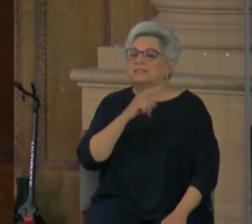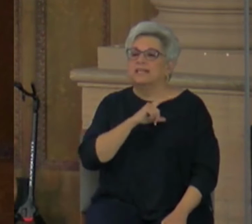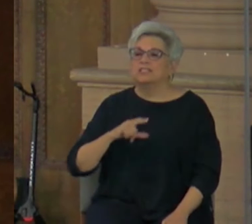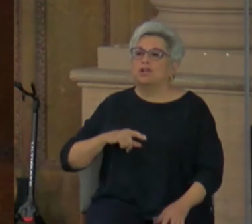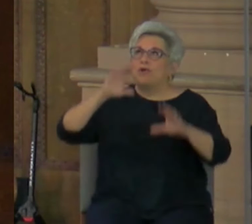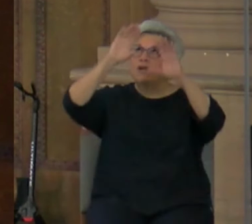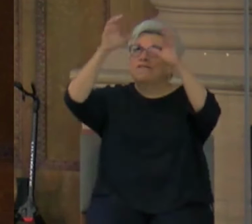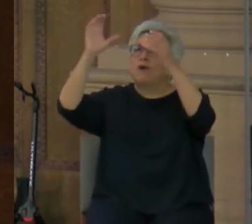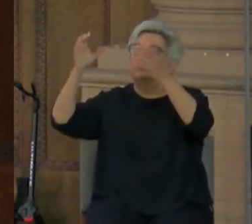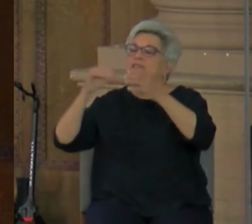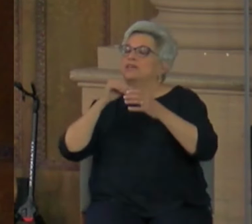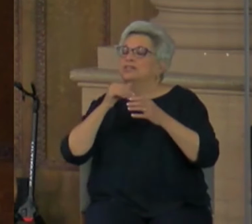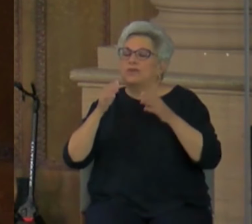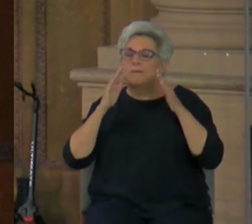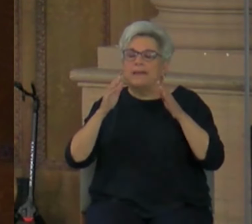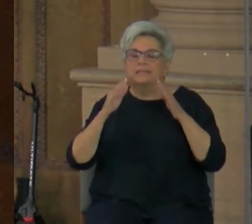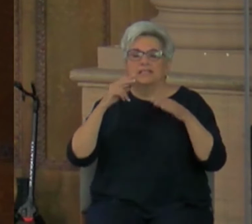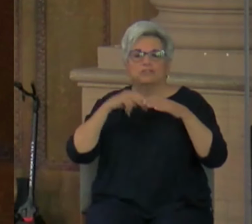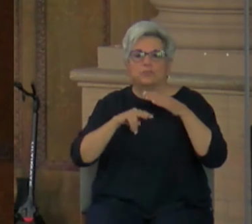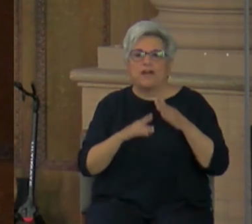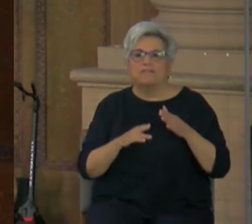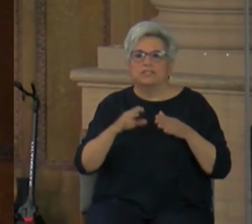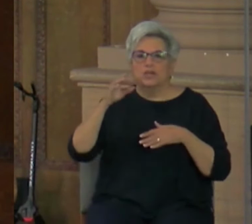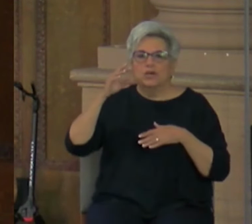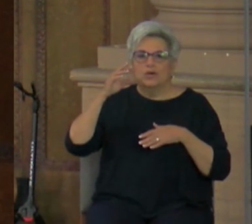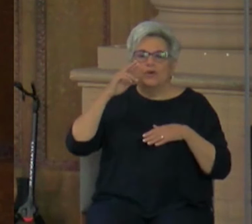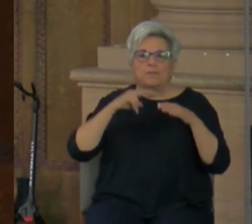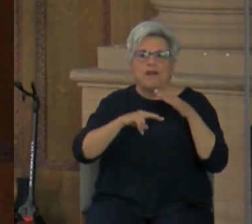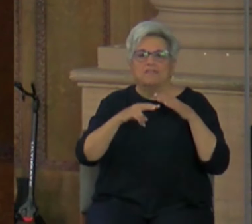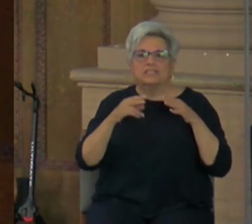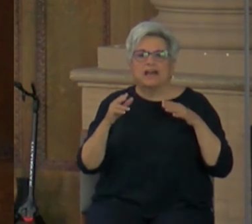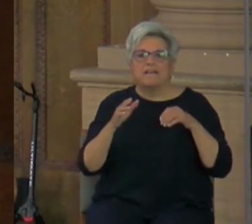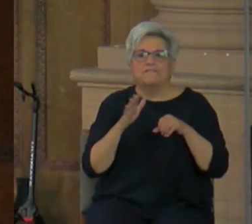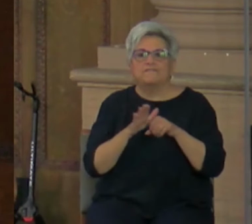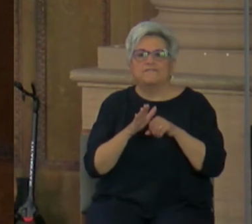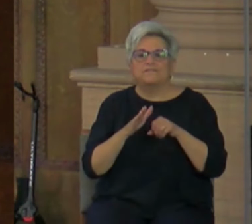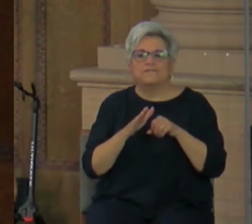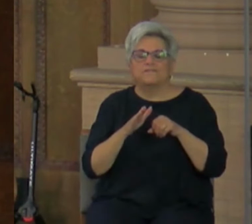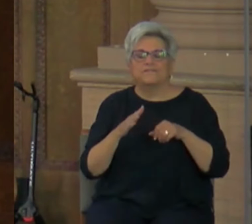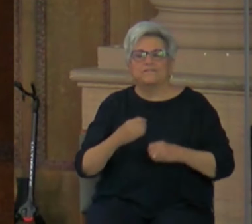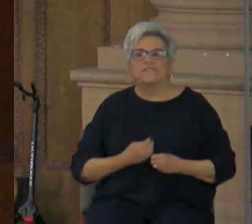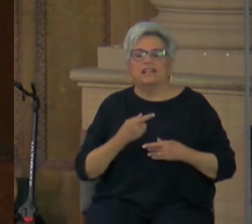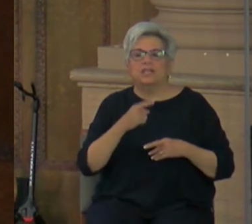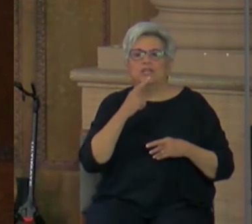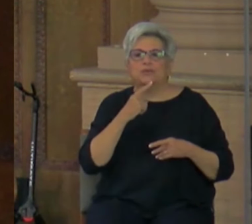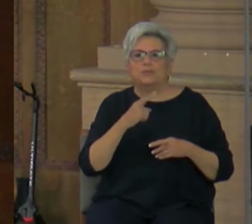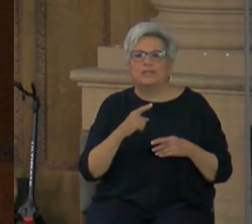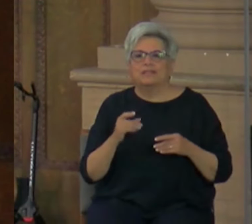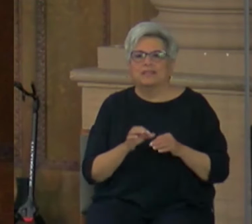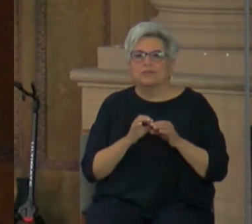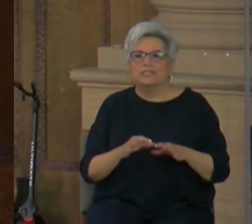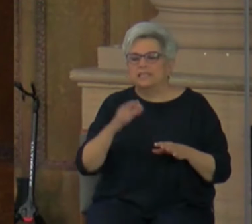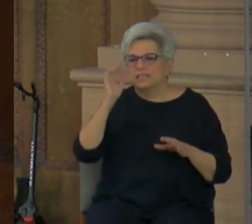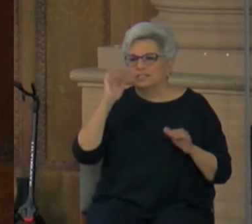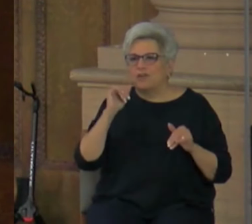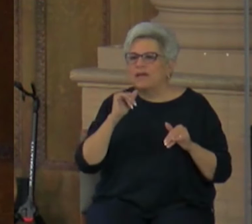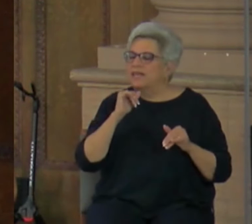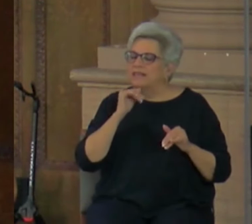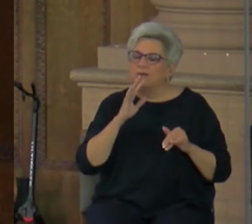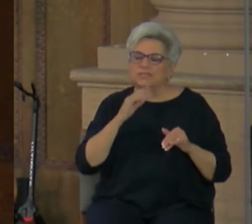to the words of the prophets who prophesy to you, filling you with vain hopes. They speak visions of their own minds, not from the mouth of the Lord. They